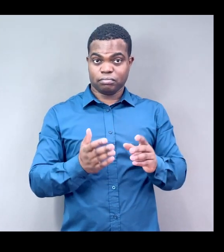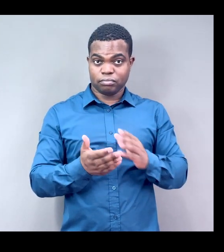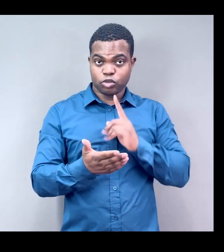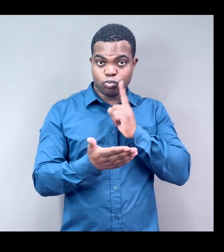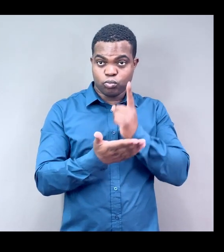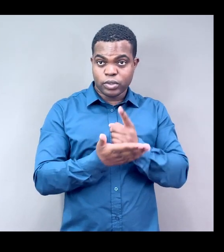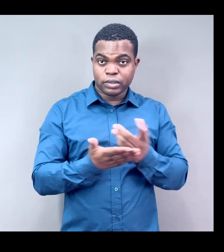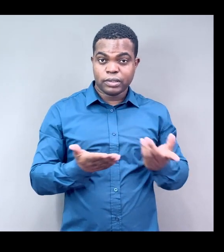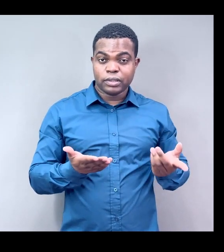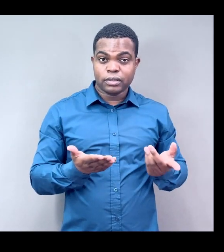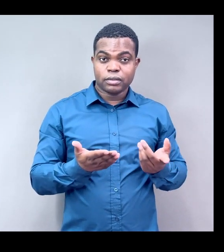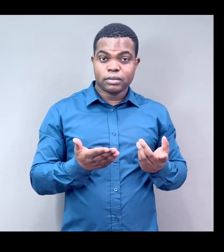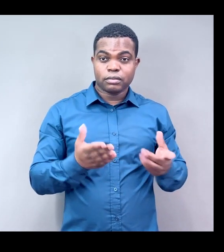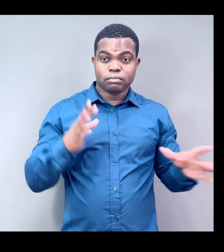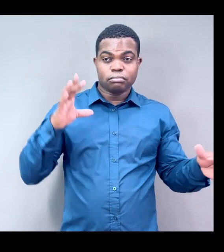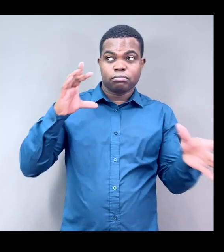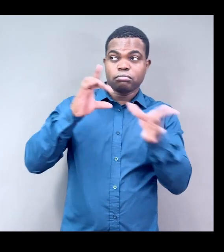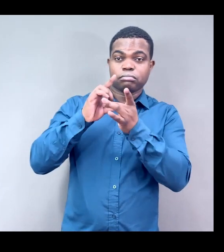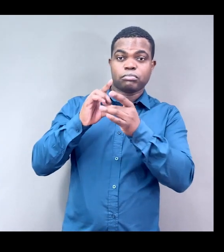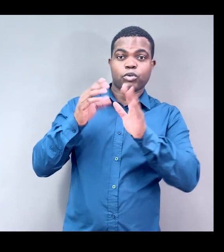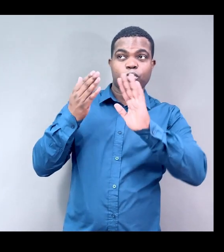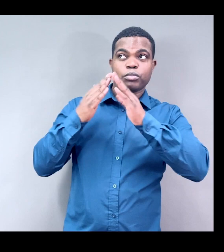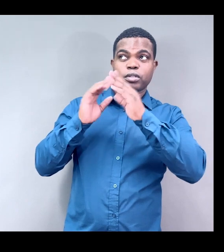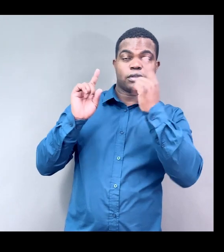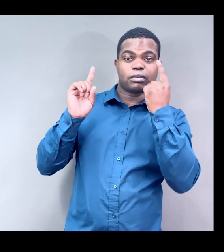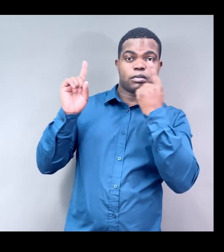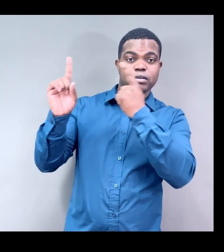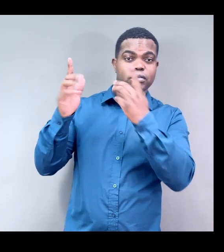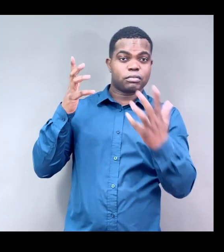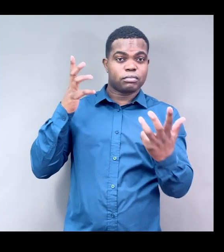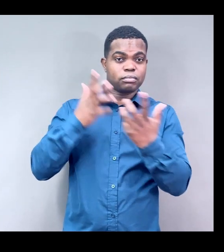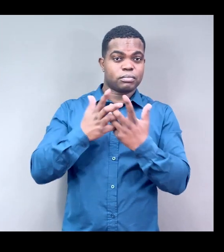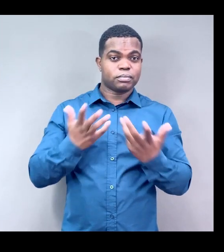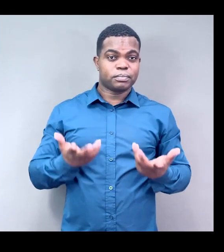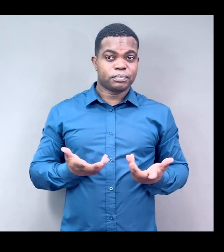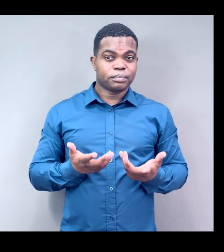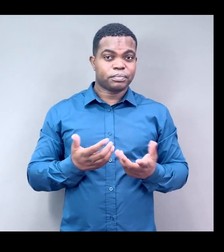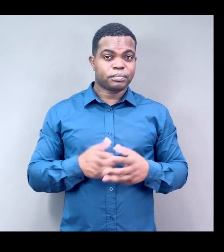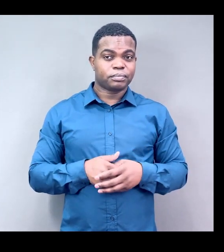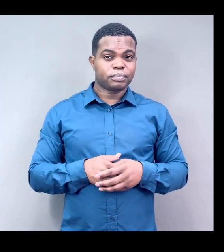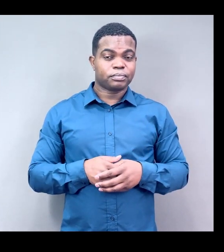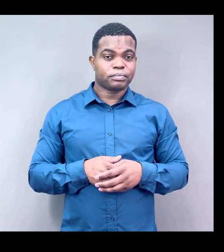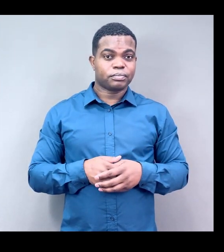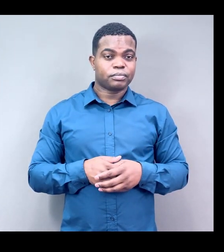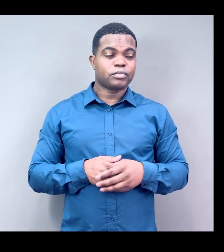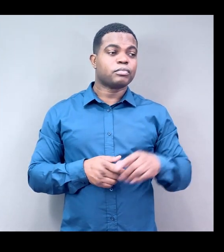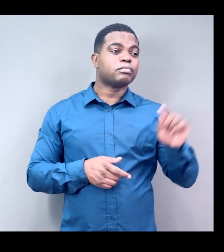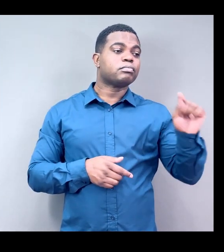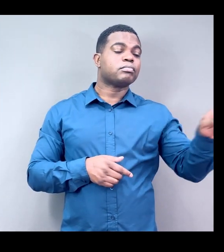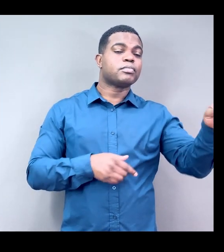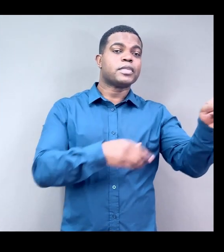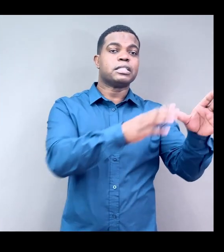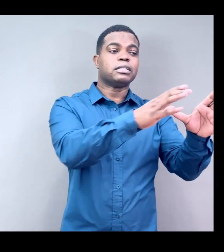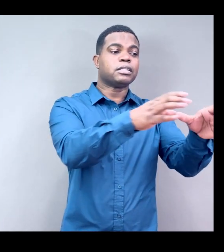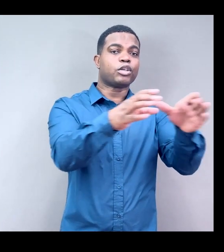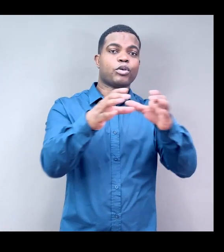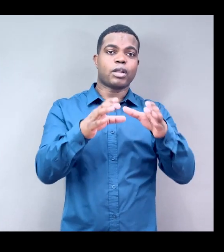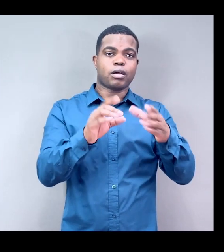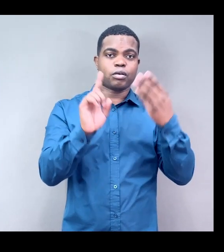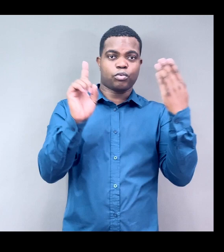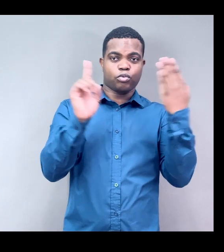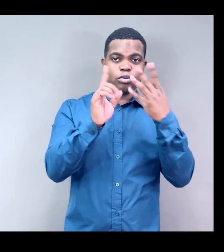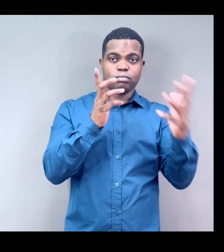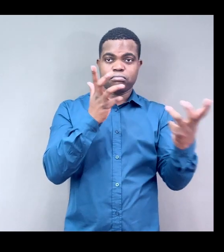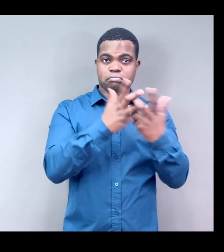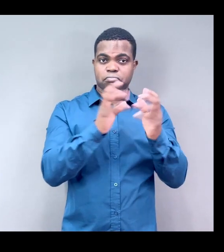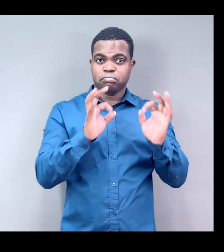So is it realistic? Does it align with the goal of your community initiative? Does it align